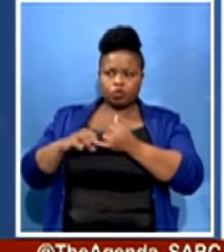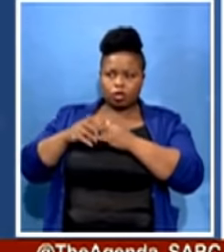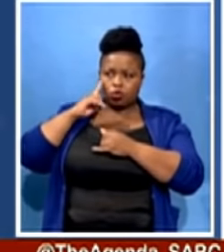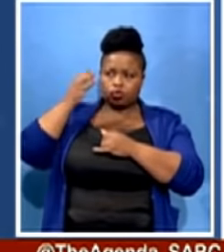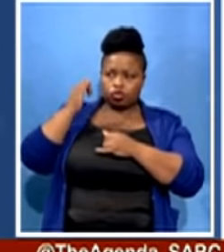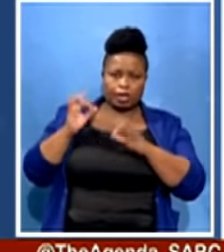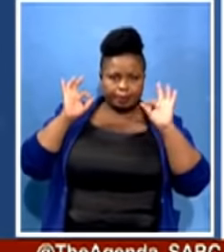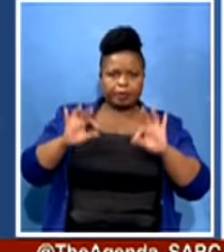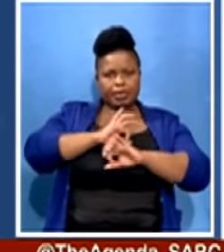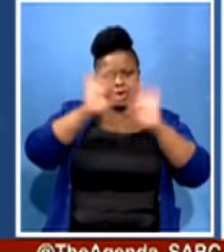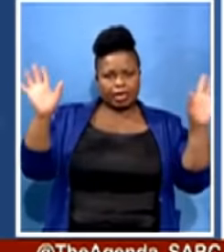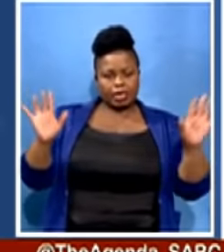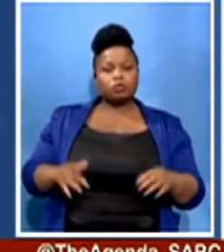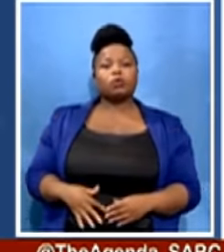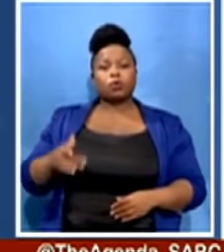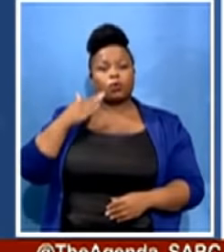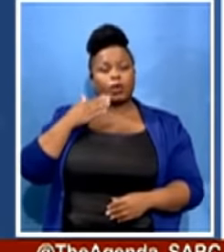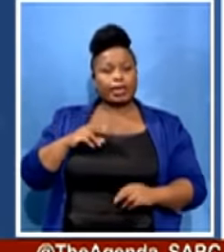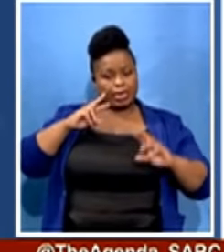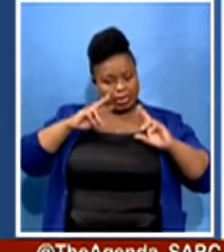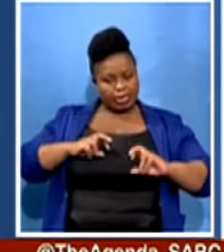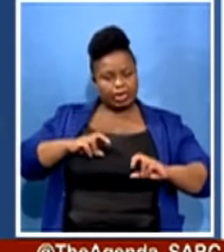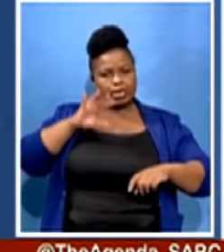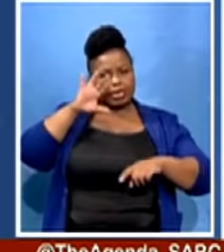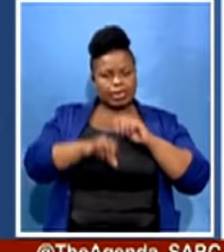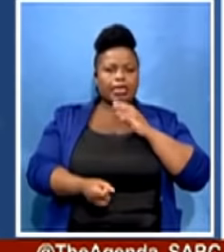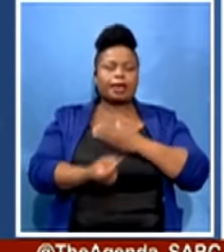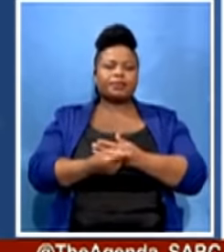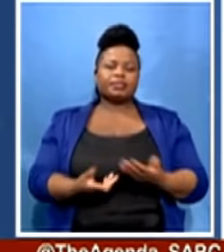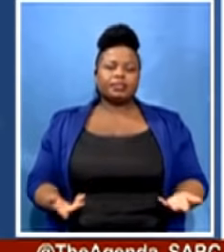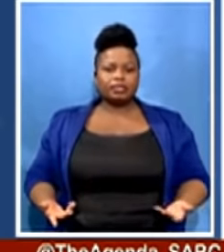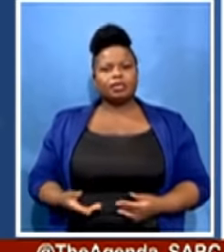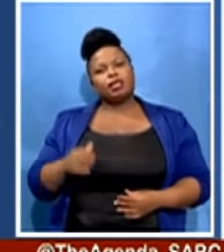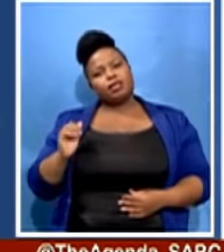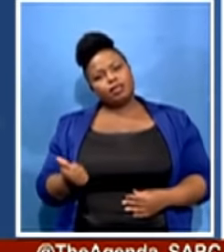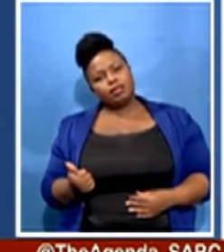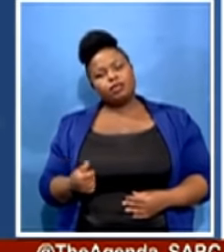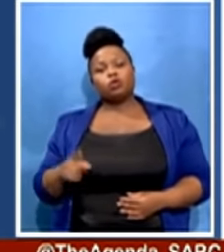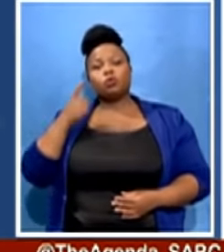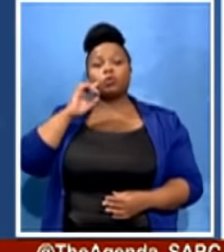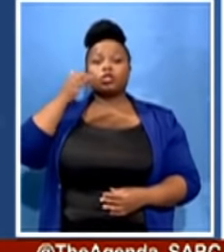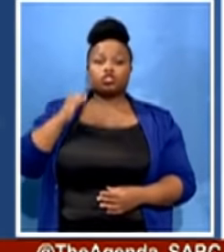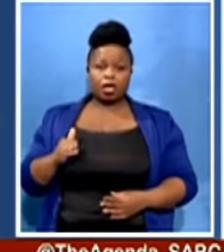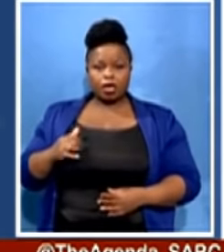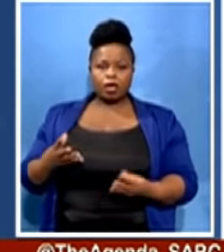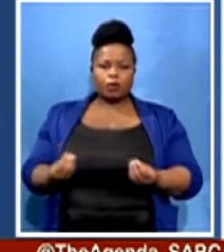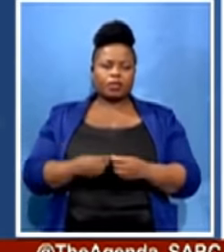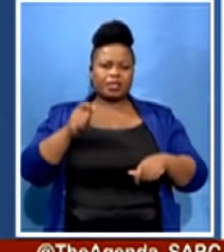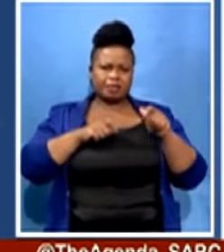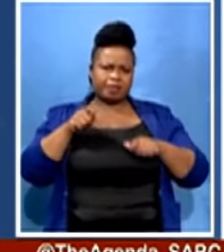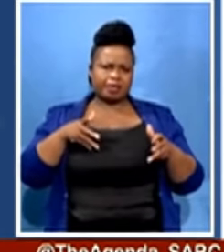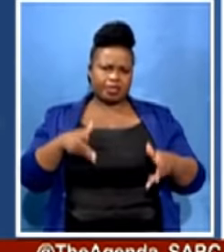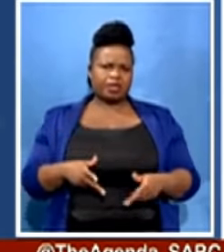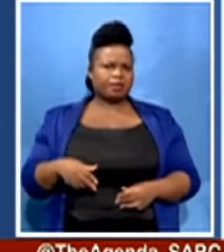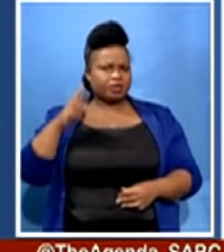it comes, would like to check together with our people here. Remember that we are an organization with